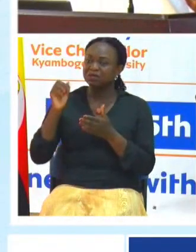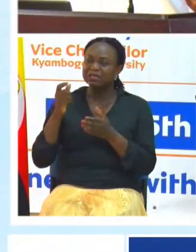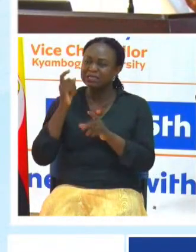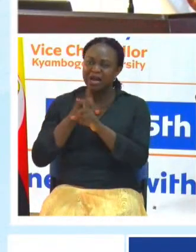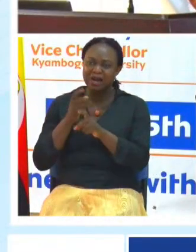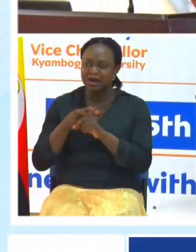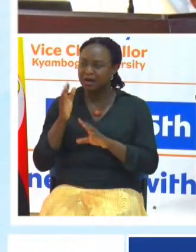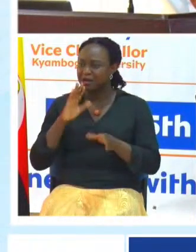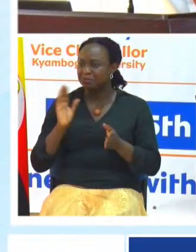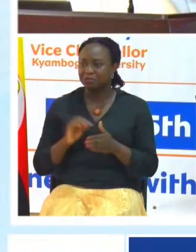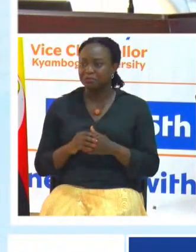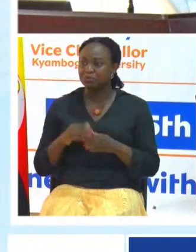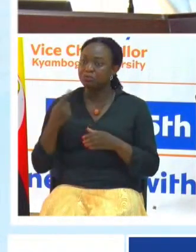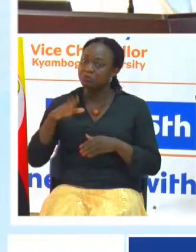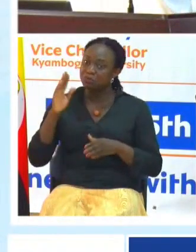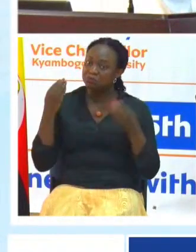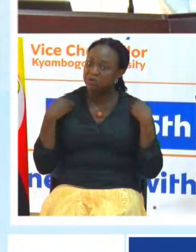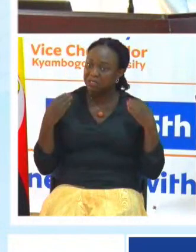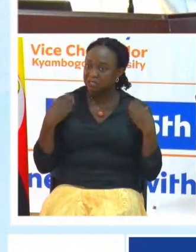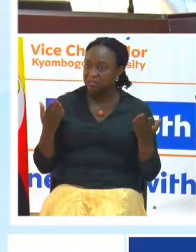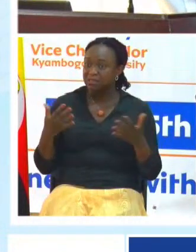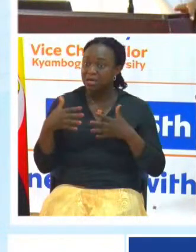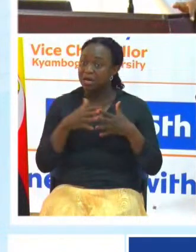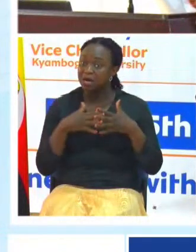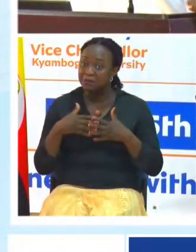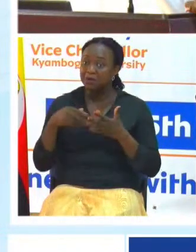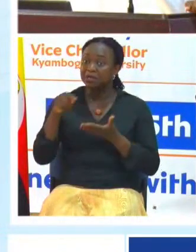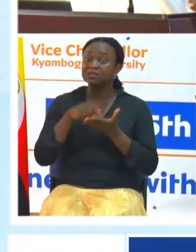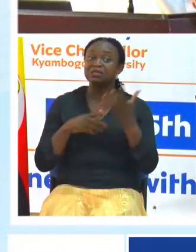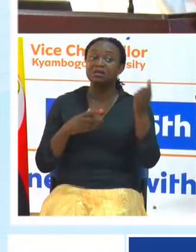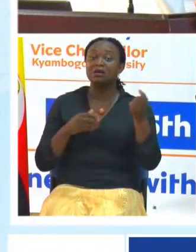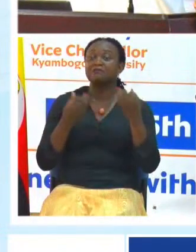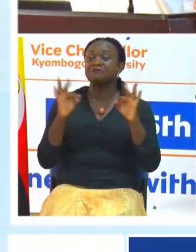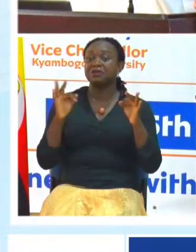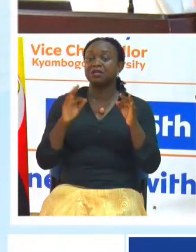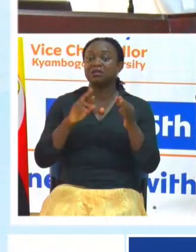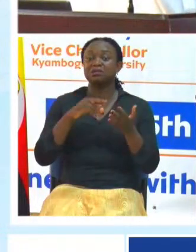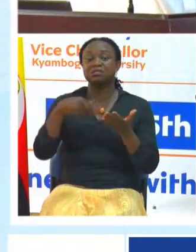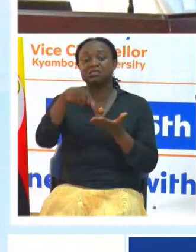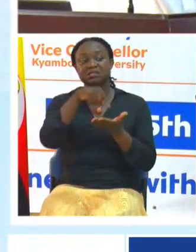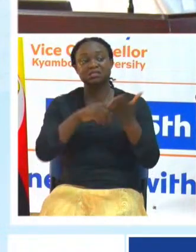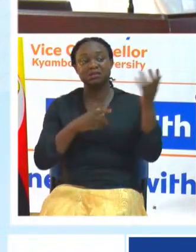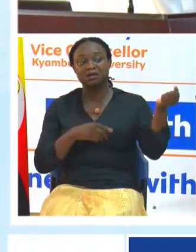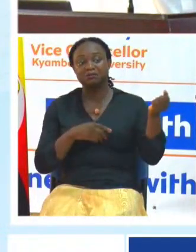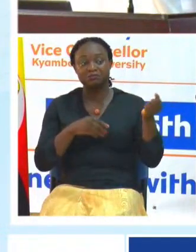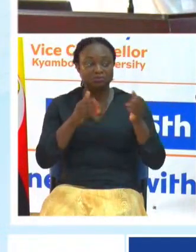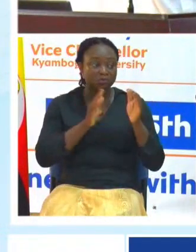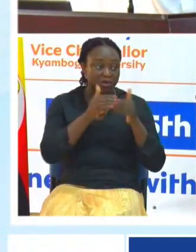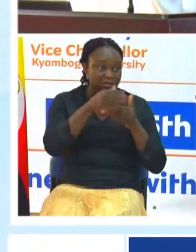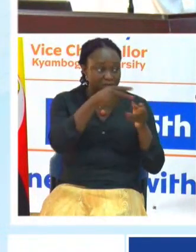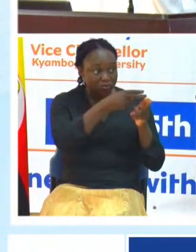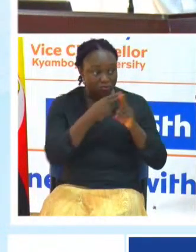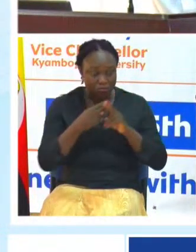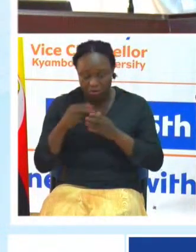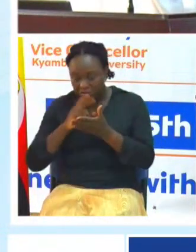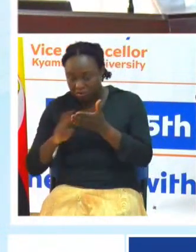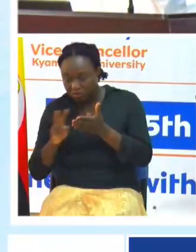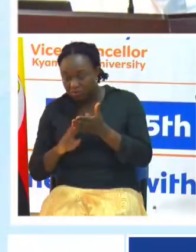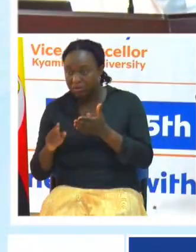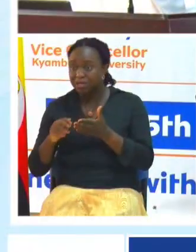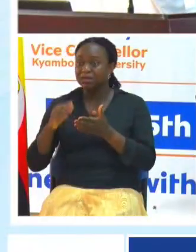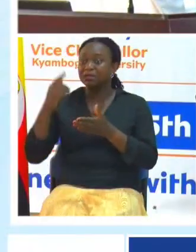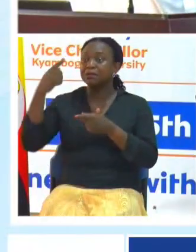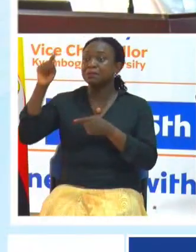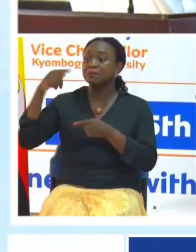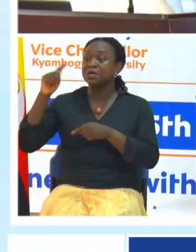hard. It's about practice, and the American Center has free resources for you to go and practice for free. Borrow them, read, pass your exam,